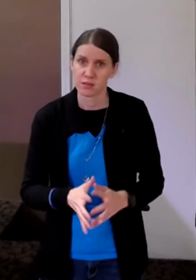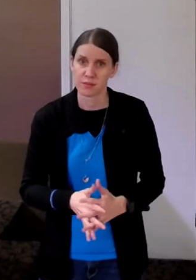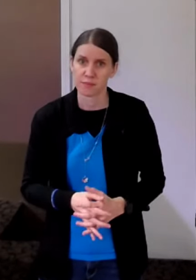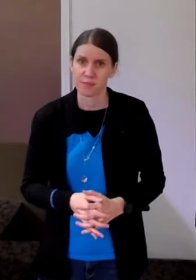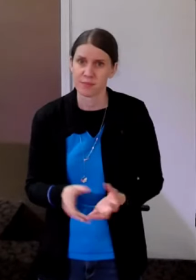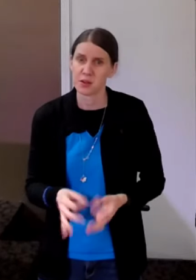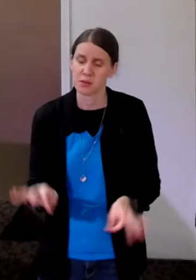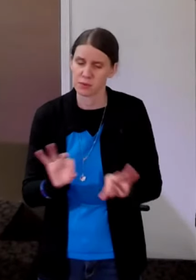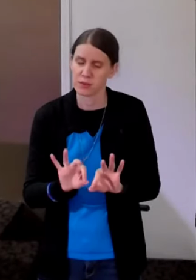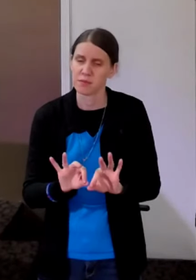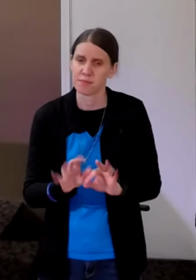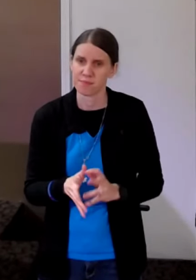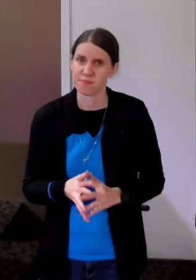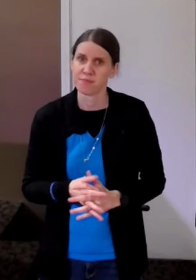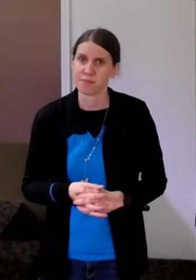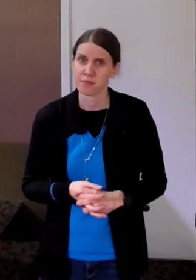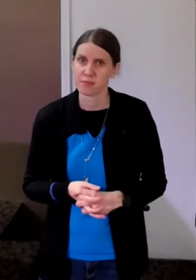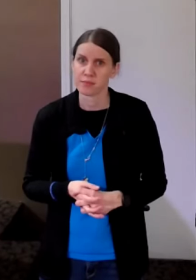Very important.